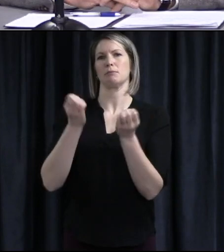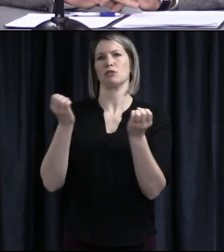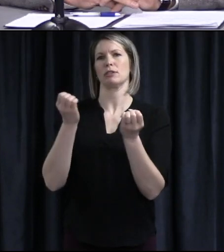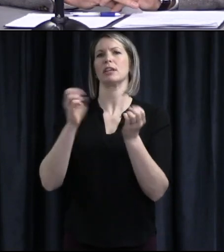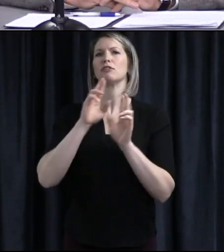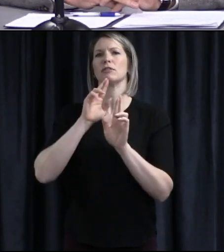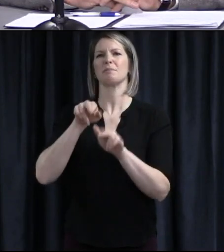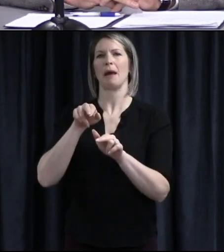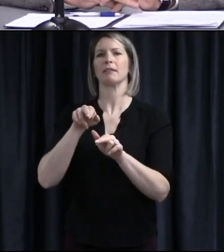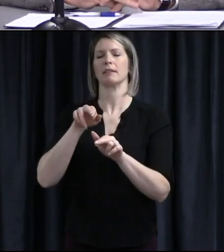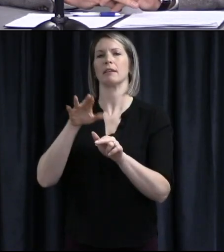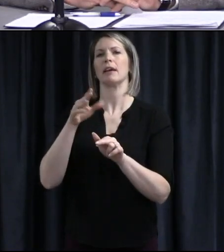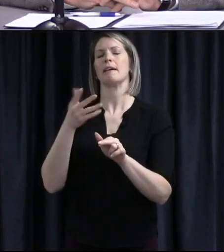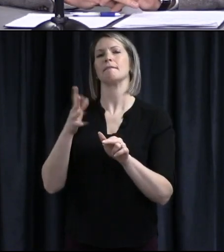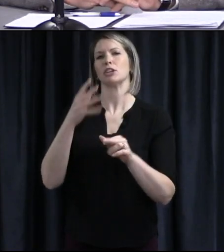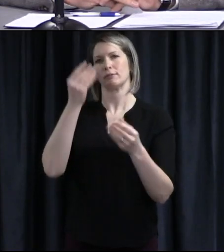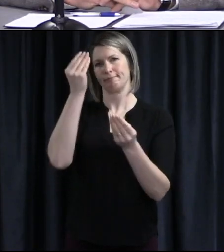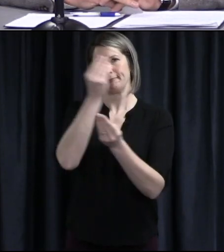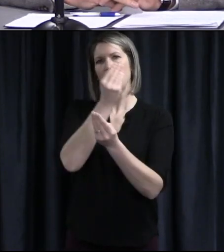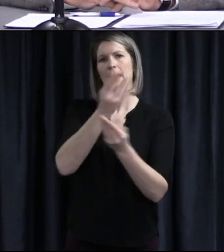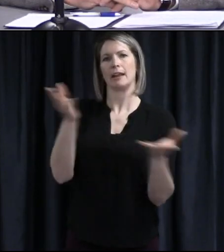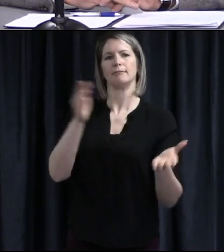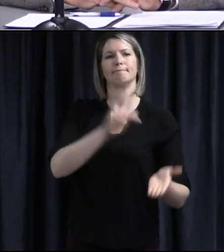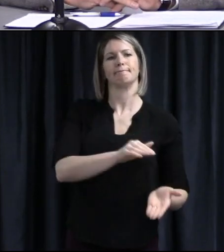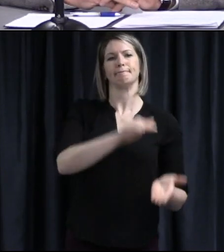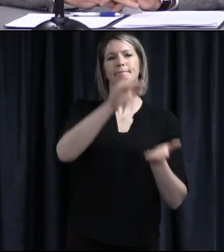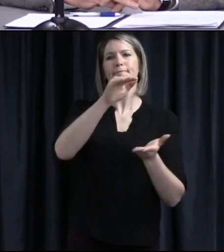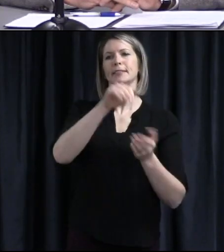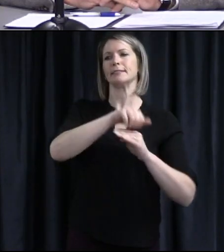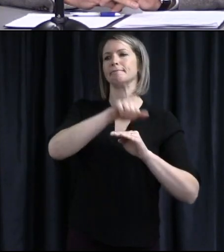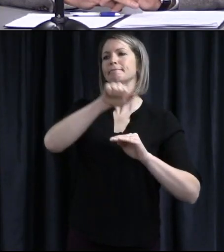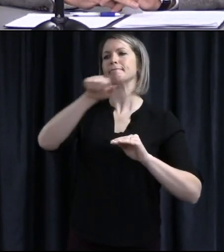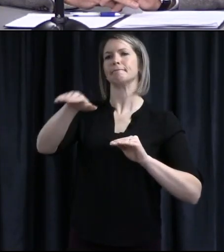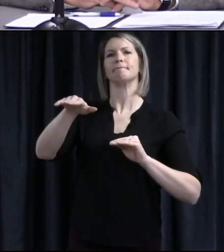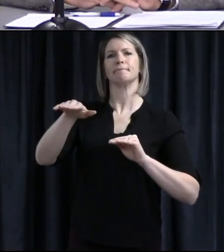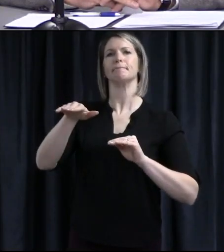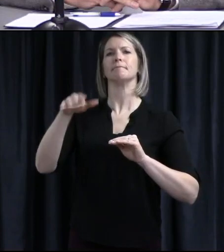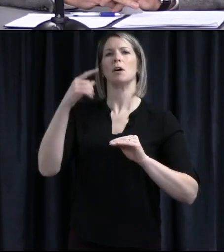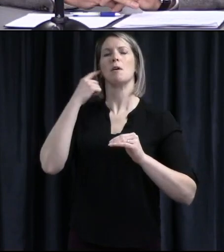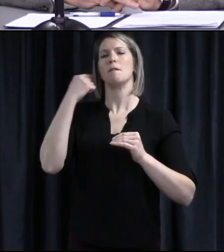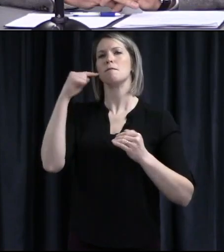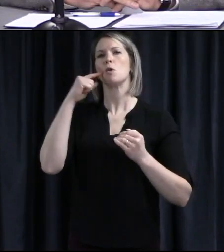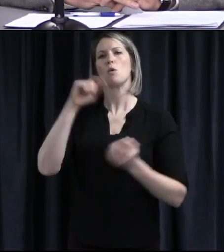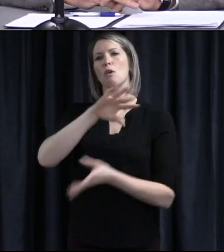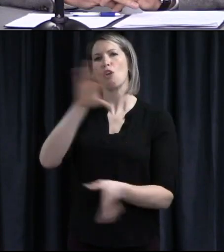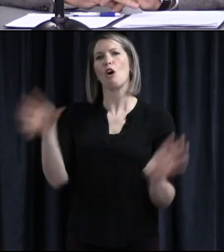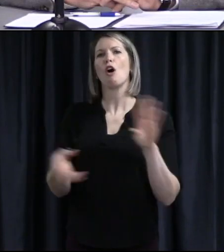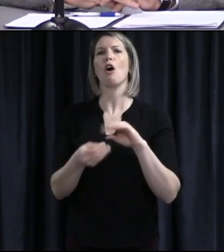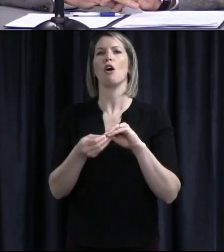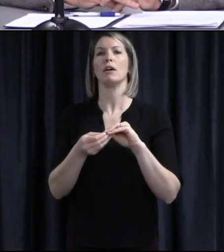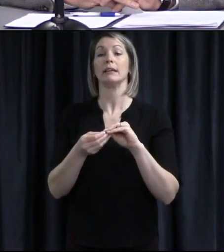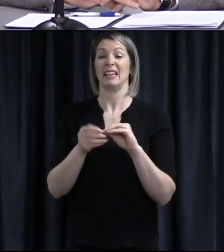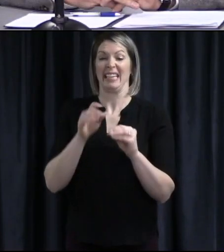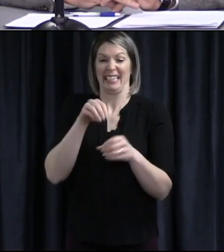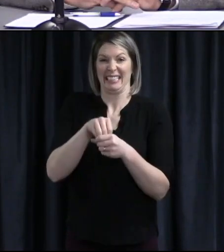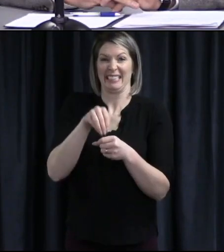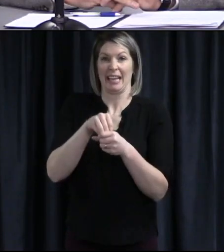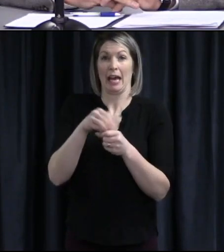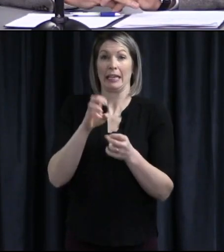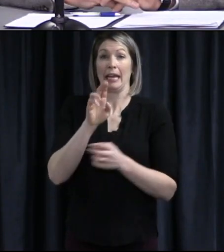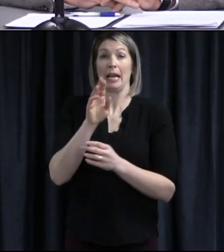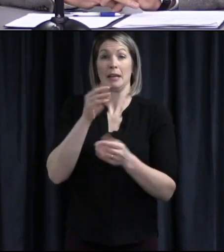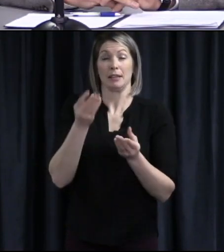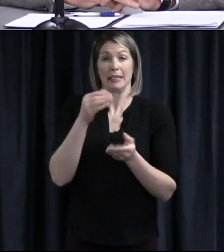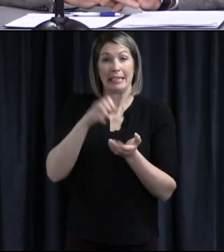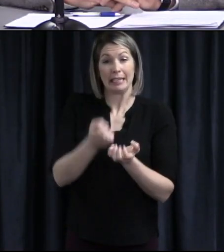released an order of personal protective equipment which included N95 masks